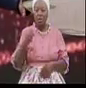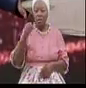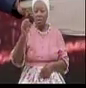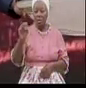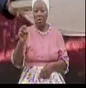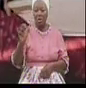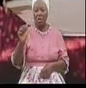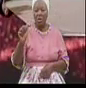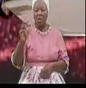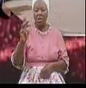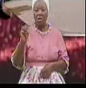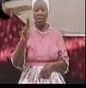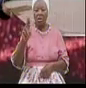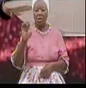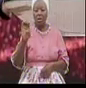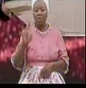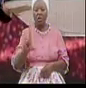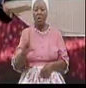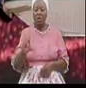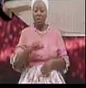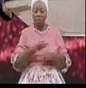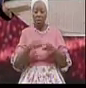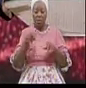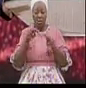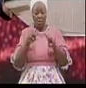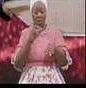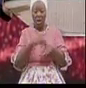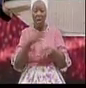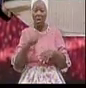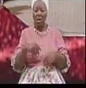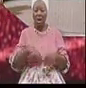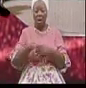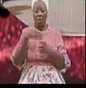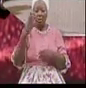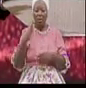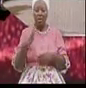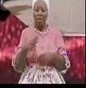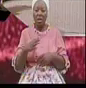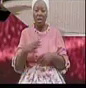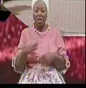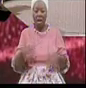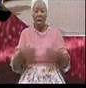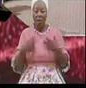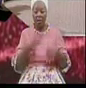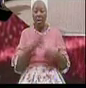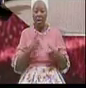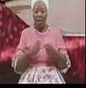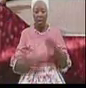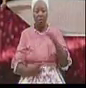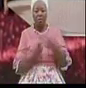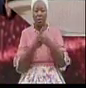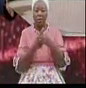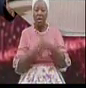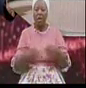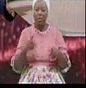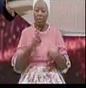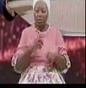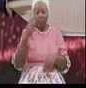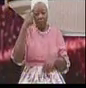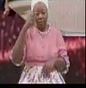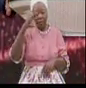on his countenance. Do not look at his outward appearance. For